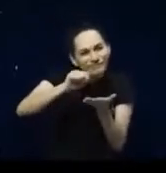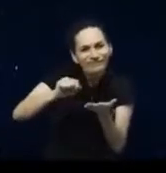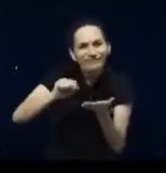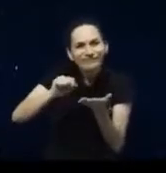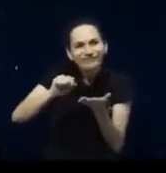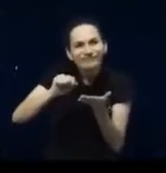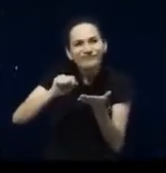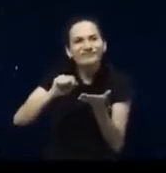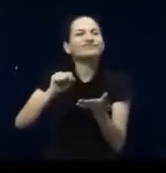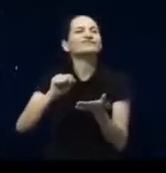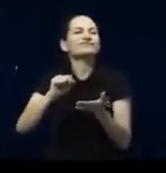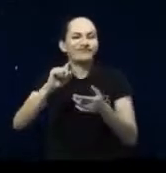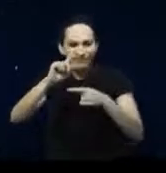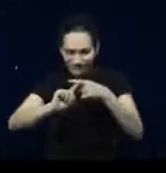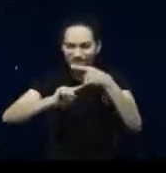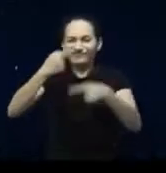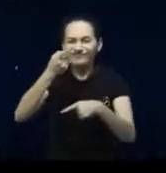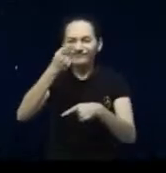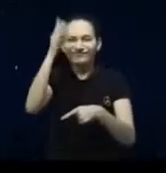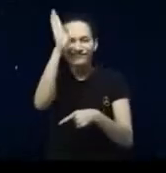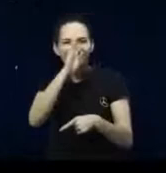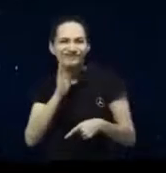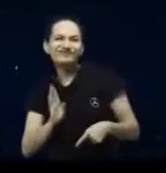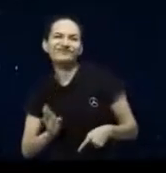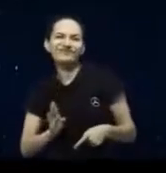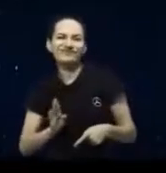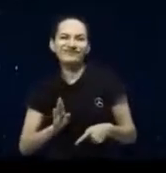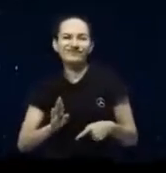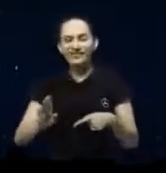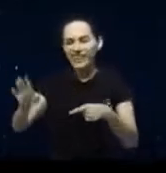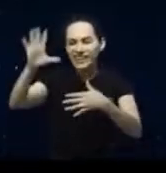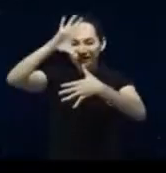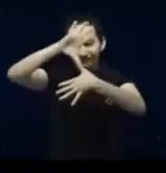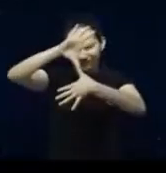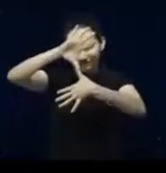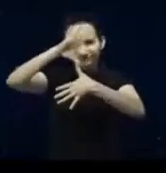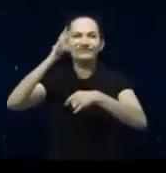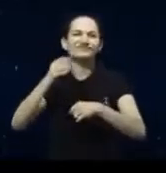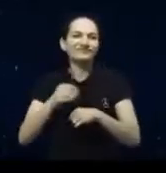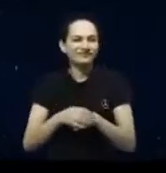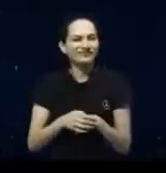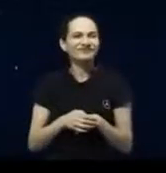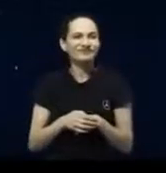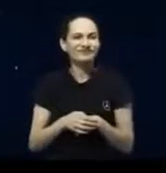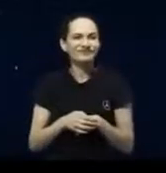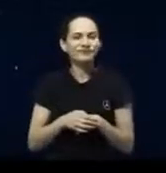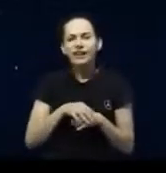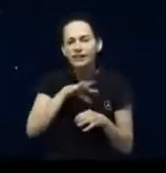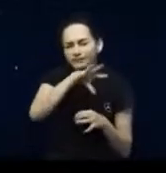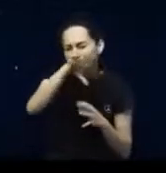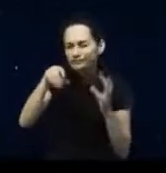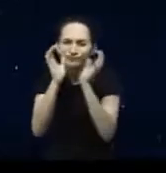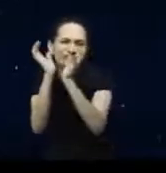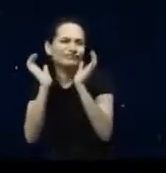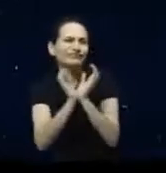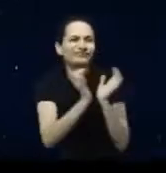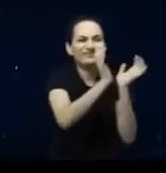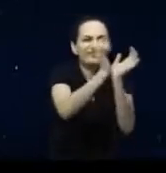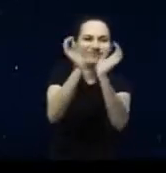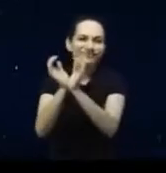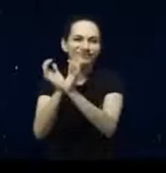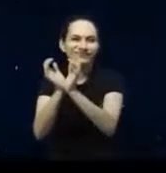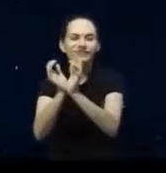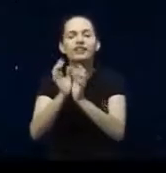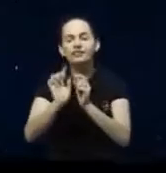New directions of Science in Brazil and South America and Action in your Field